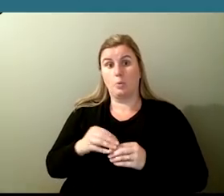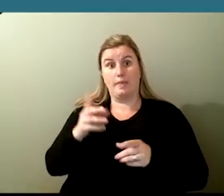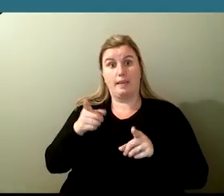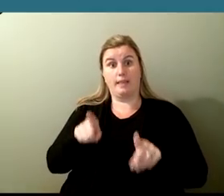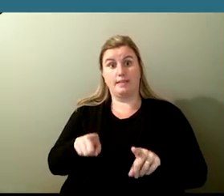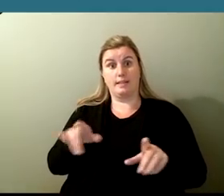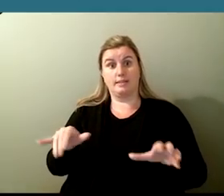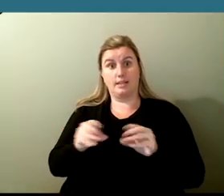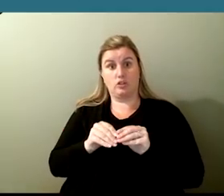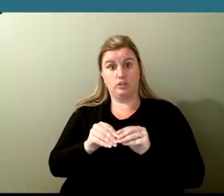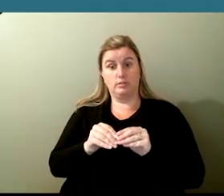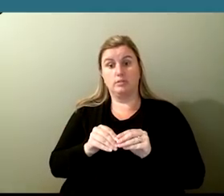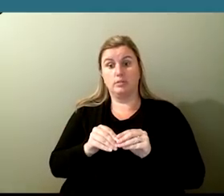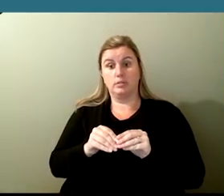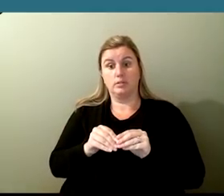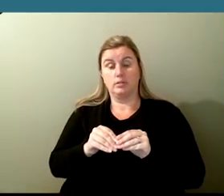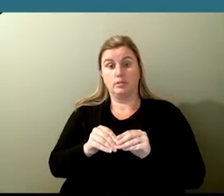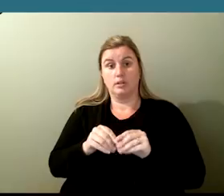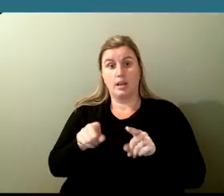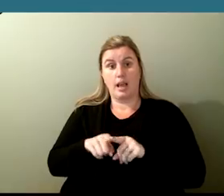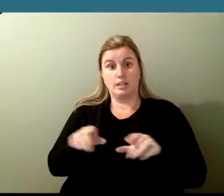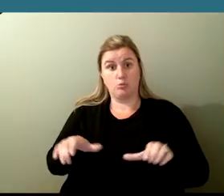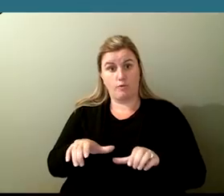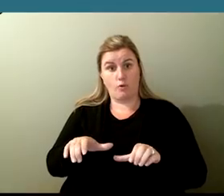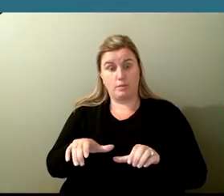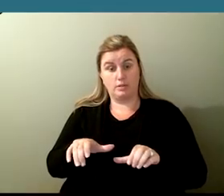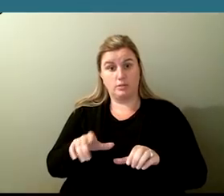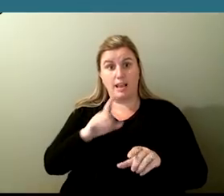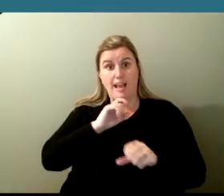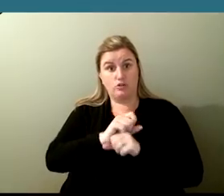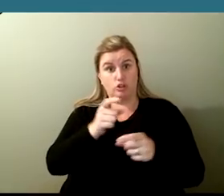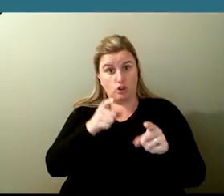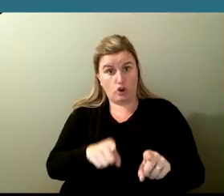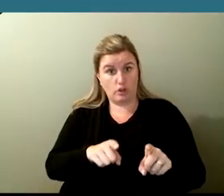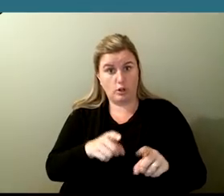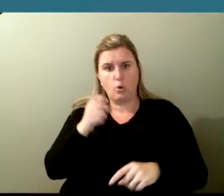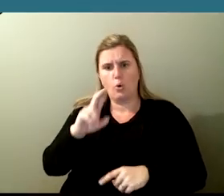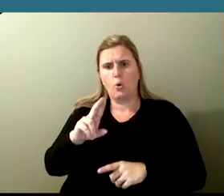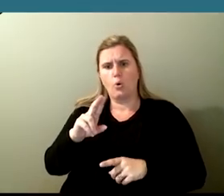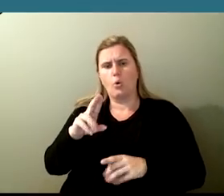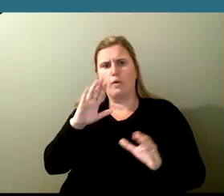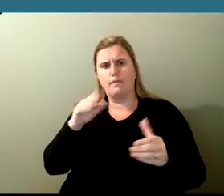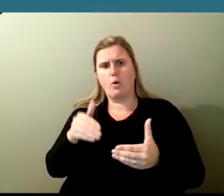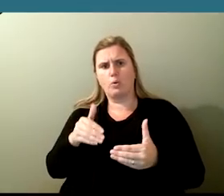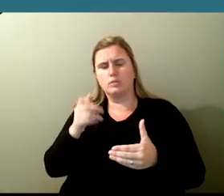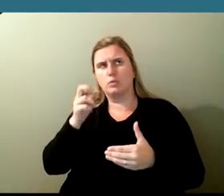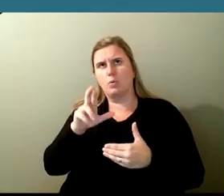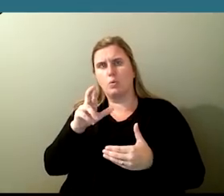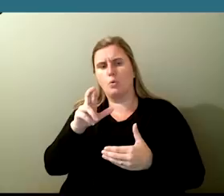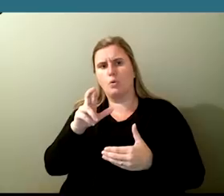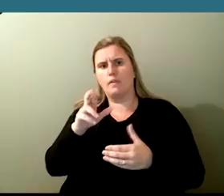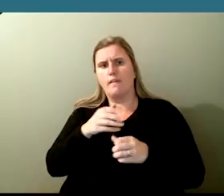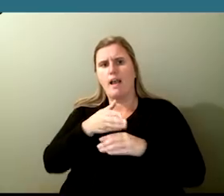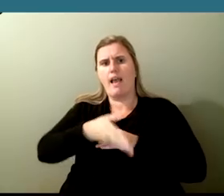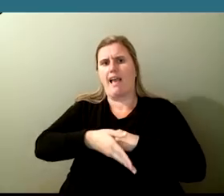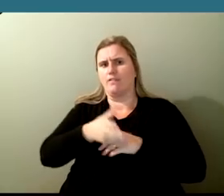session as performances are actually occurring? Or is it going to focus, or is it going to be following